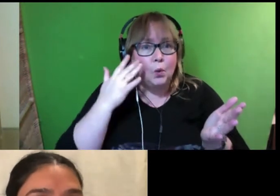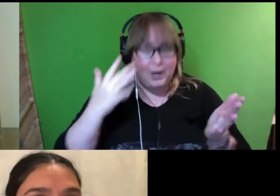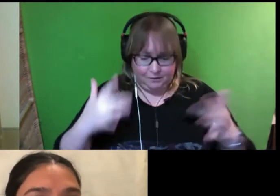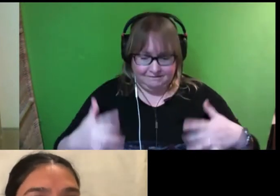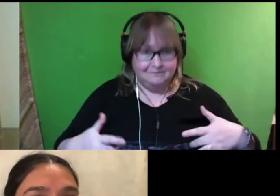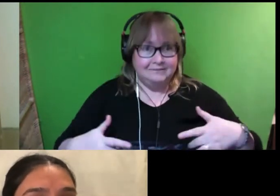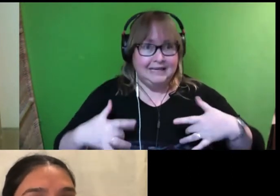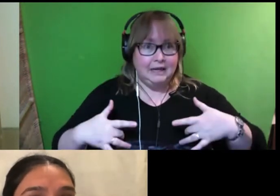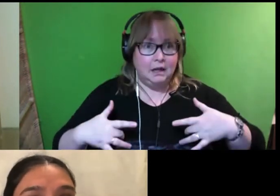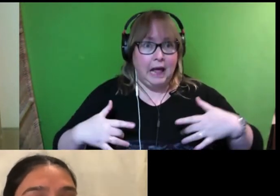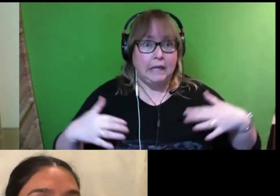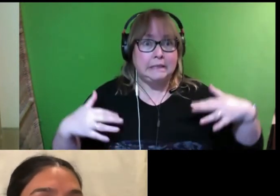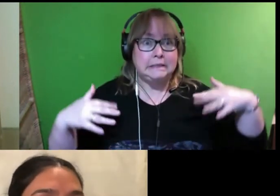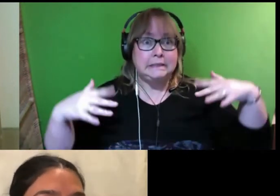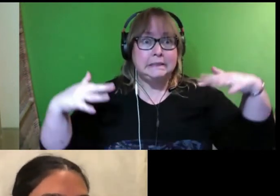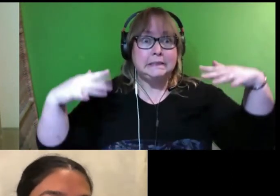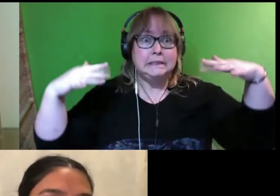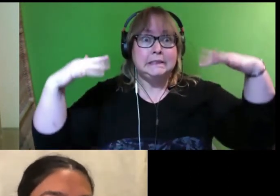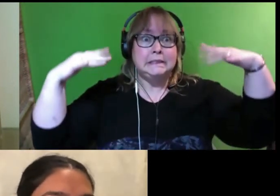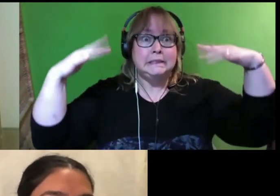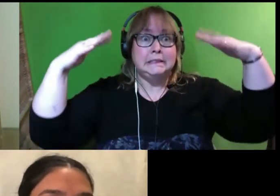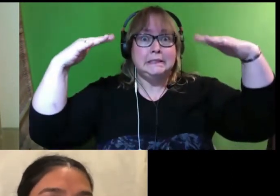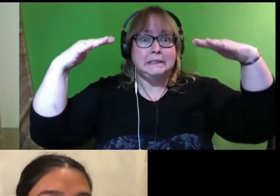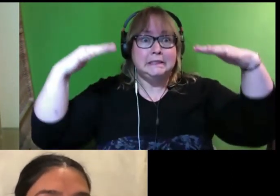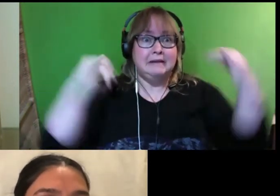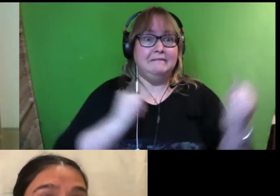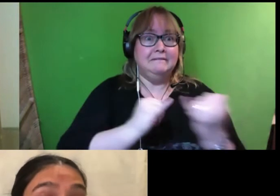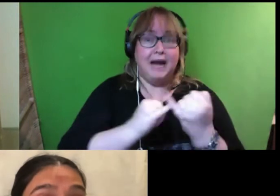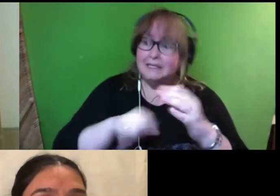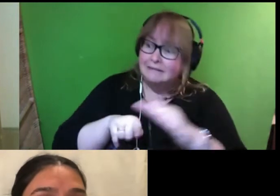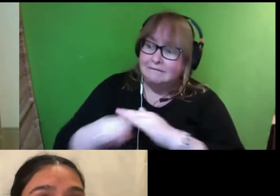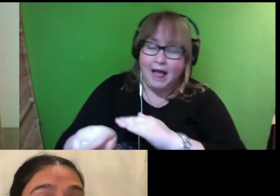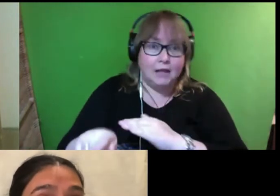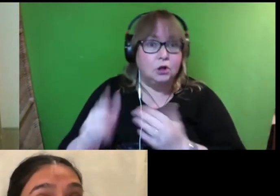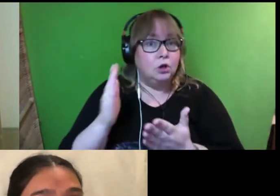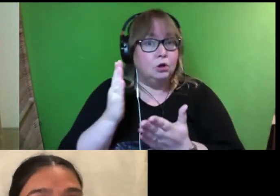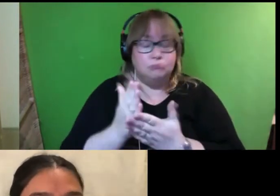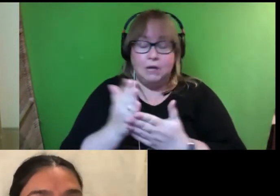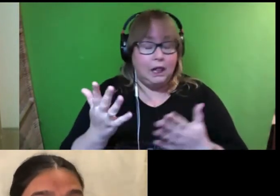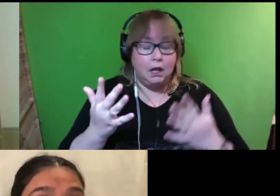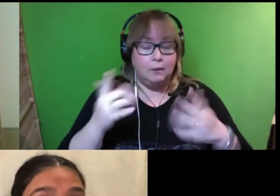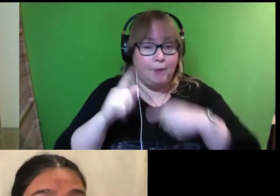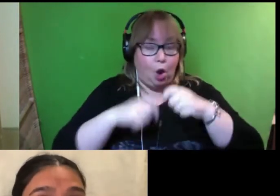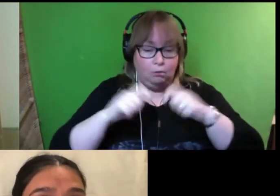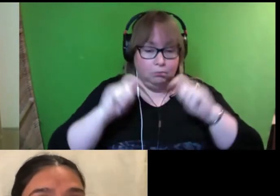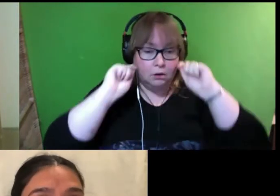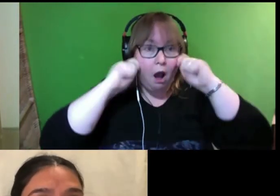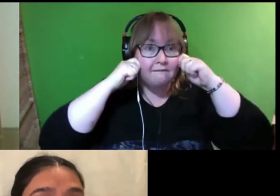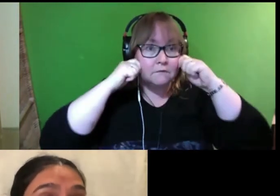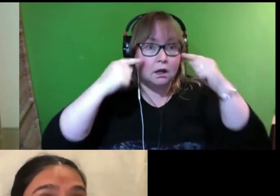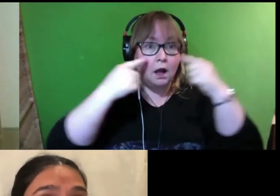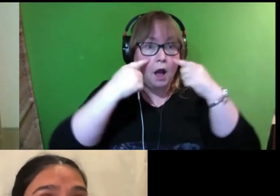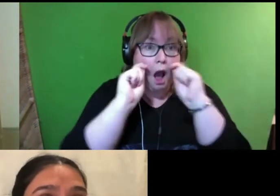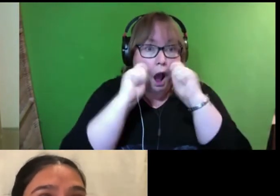or flight, it actually affects the inner apparatus of our ears. We're unable to listen to each other